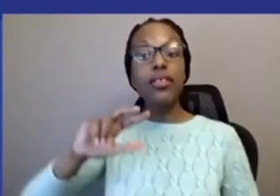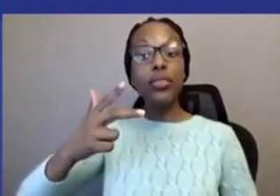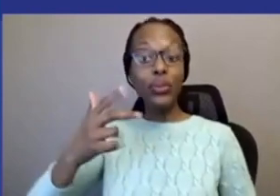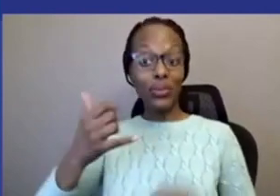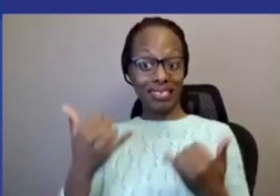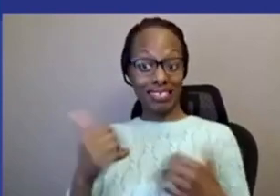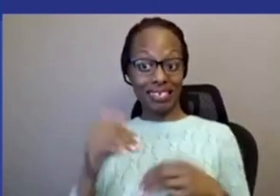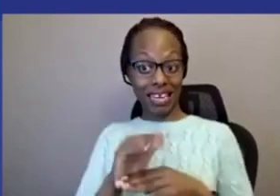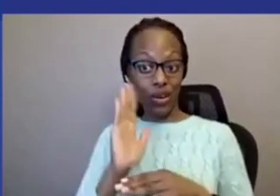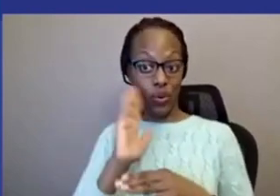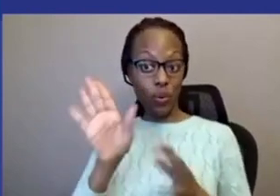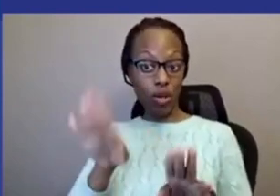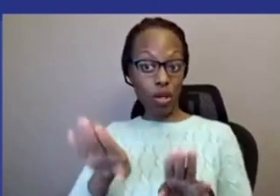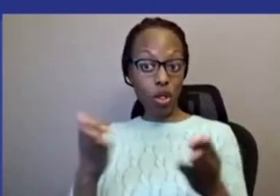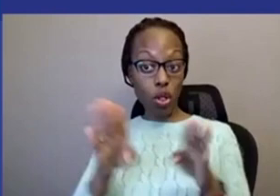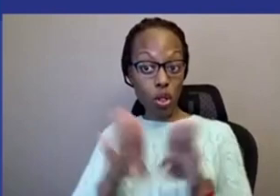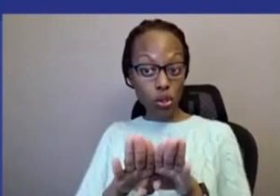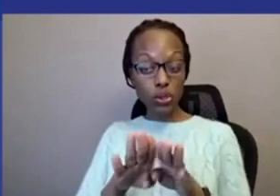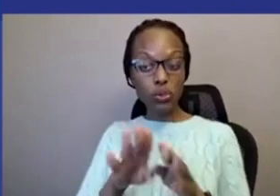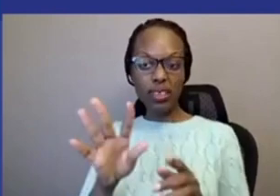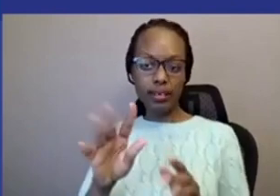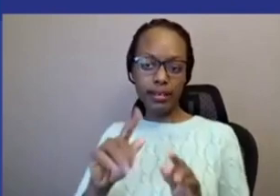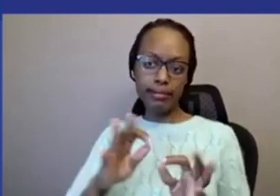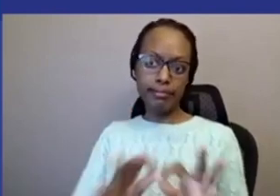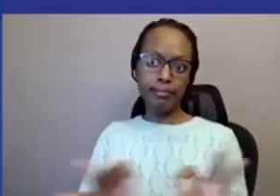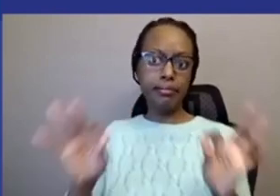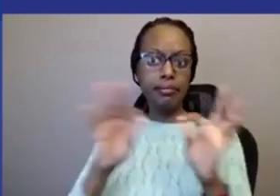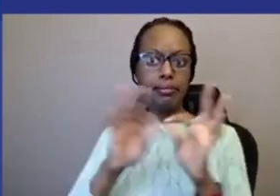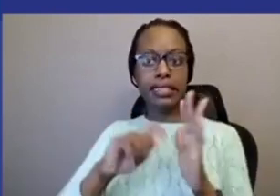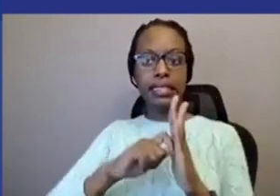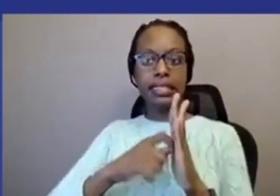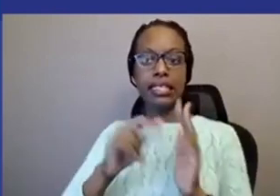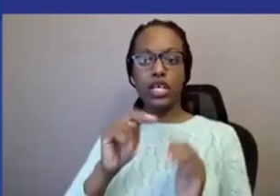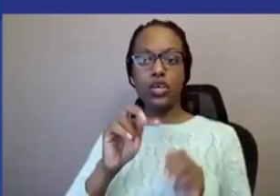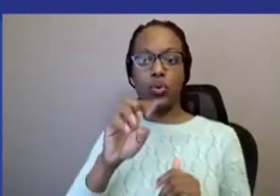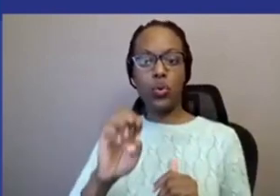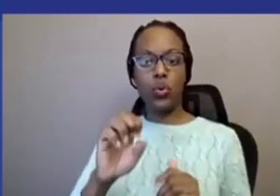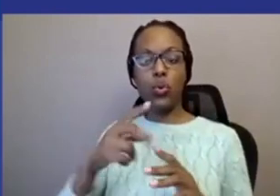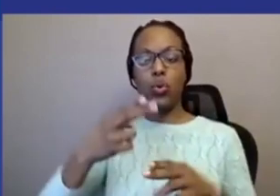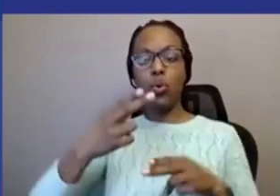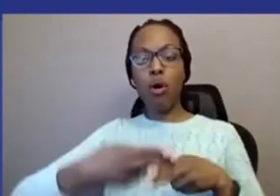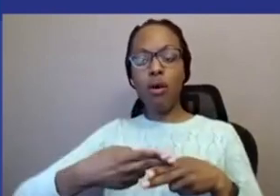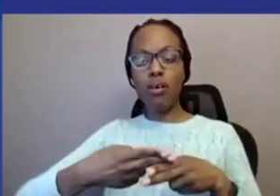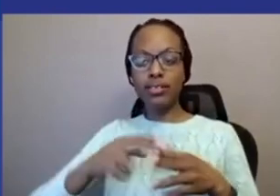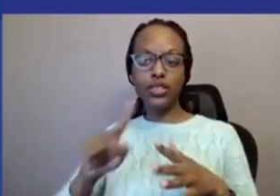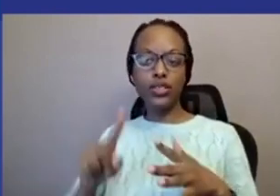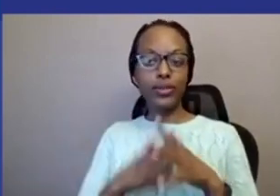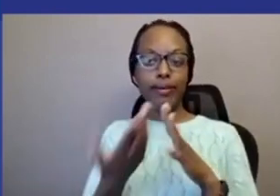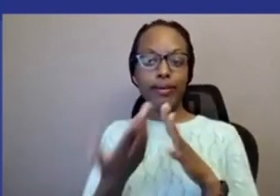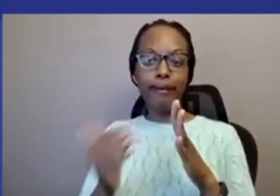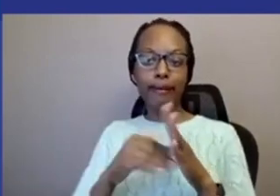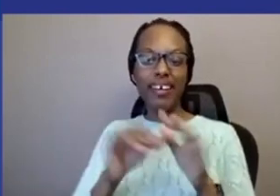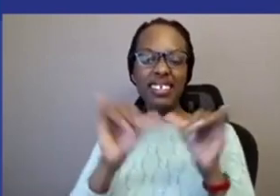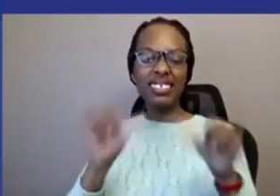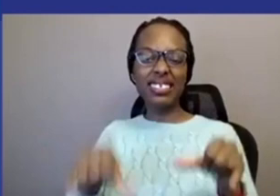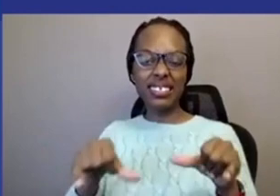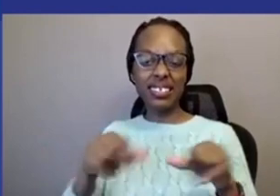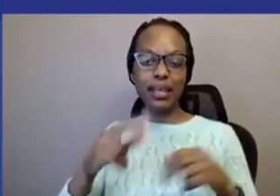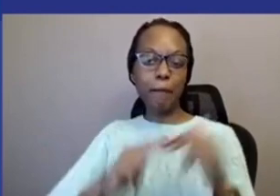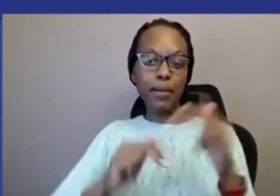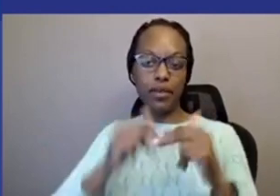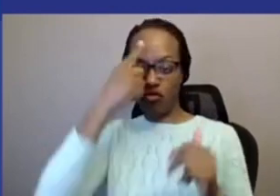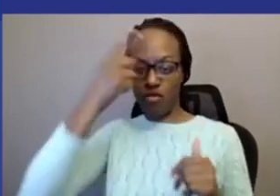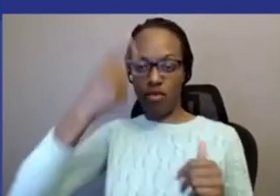ends with a pivotal keynote conversation titled Starting Again, a System Built for Us. Leading the conversation is our